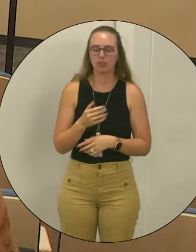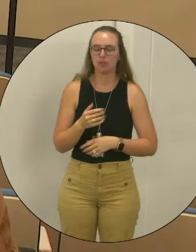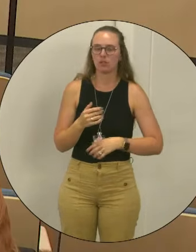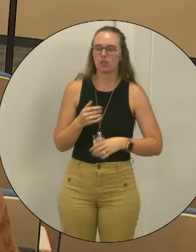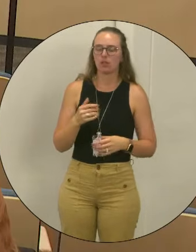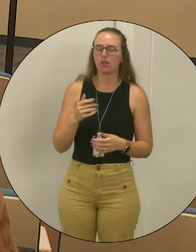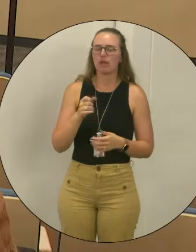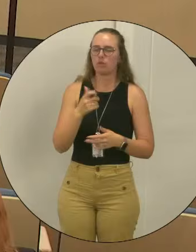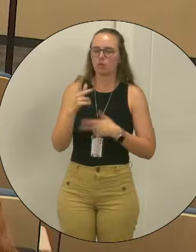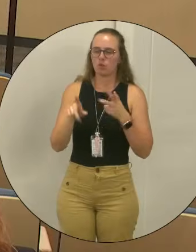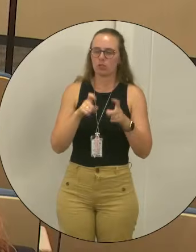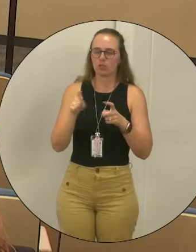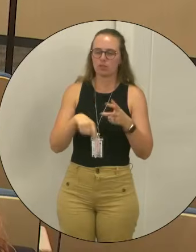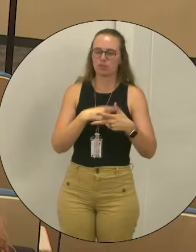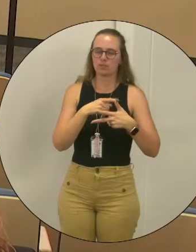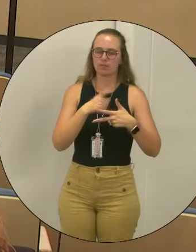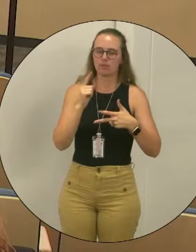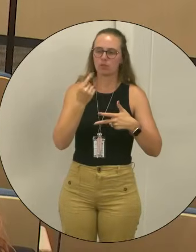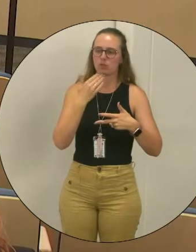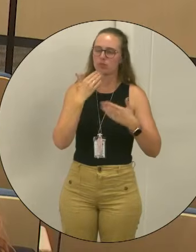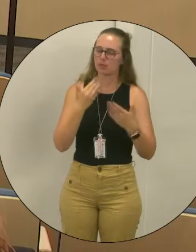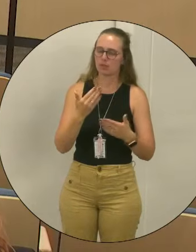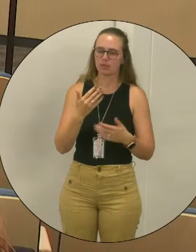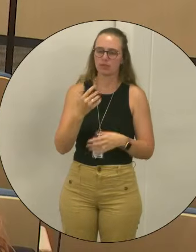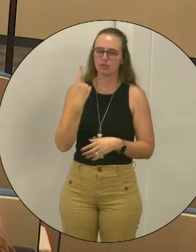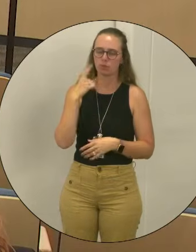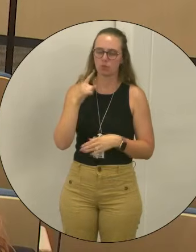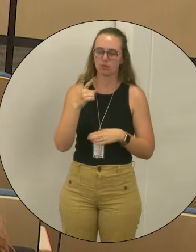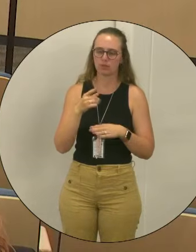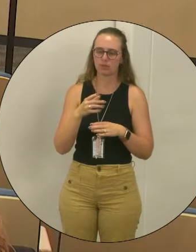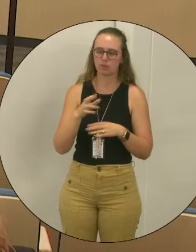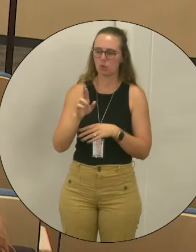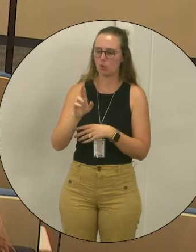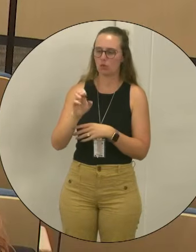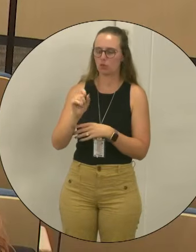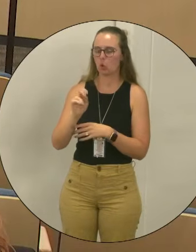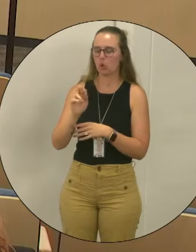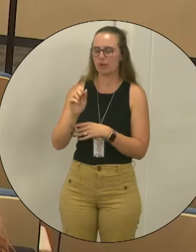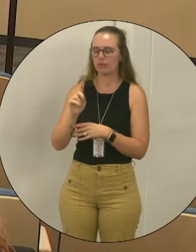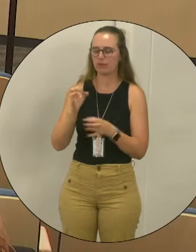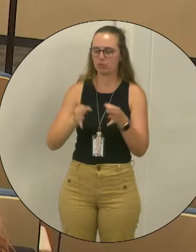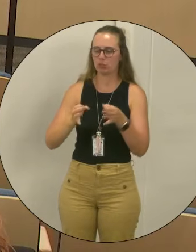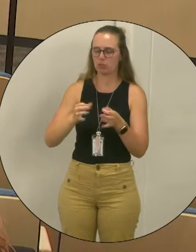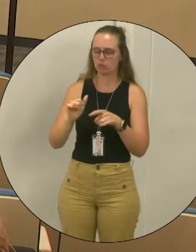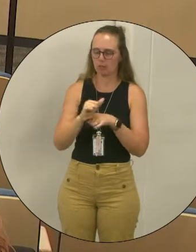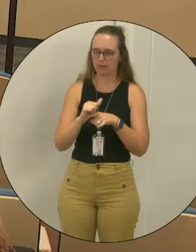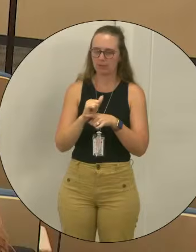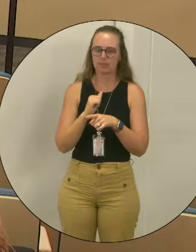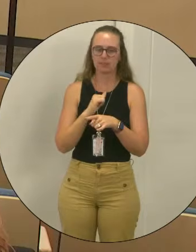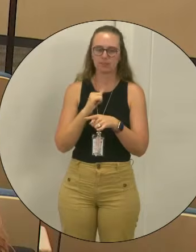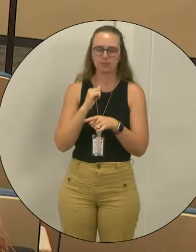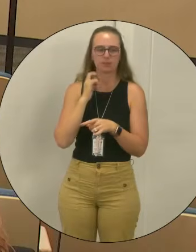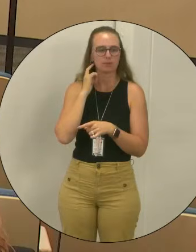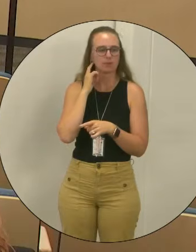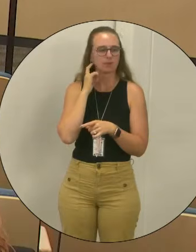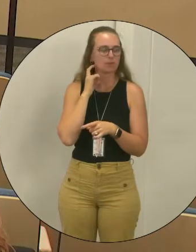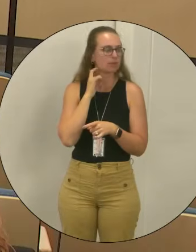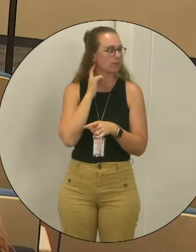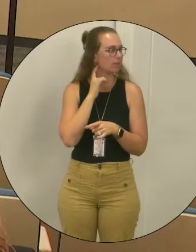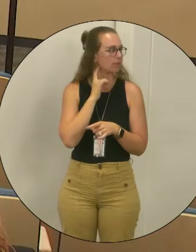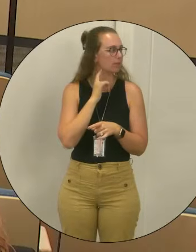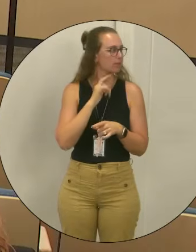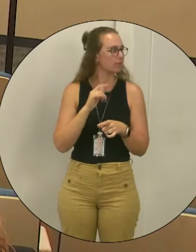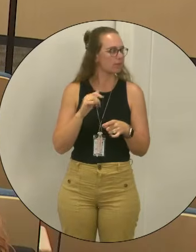A couple of questions. So first of all, fantastic to see the increase in restorative justice practices and the professional development to be able to implement it correctly.